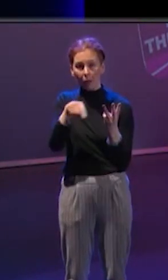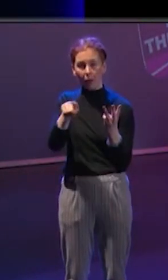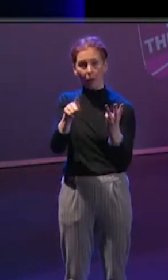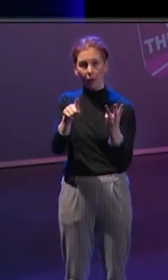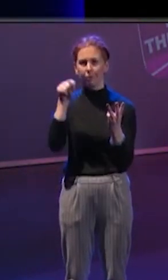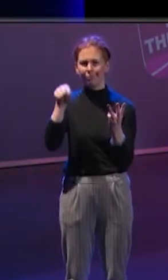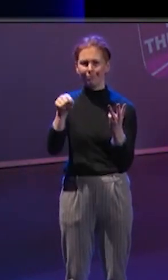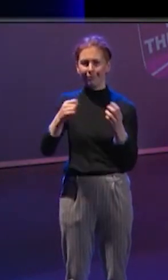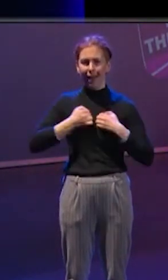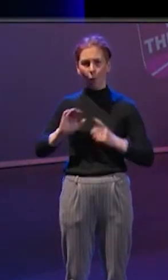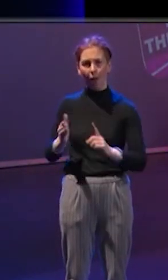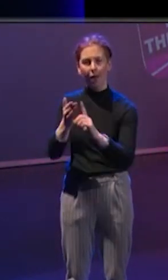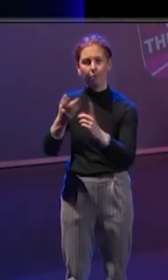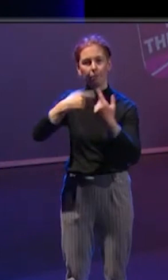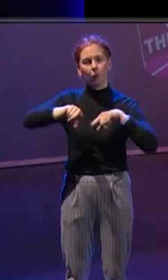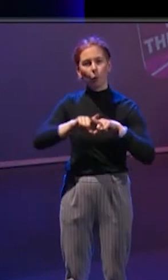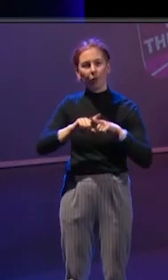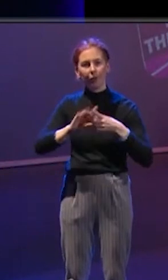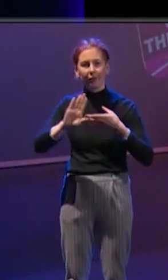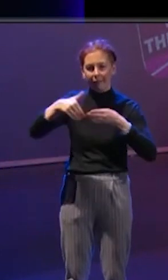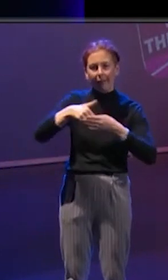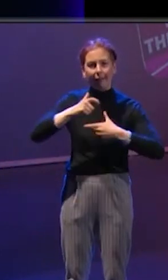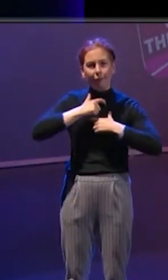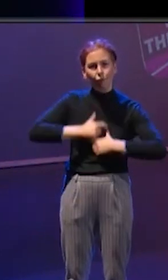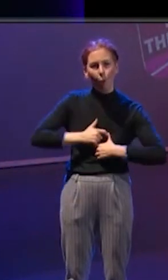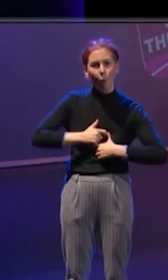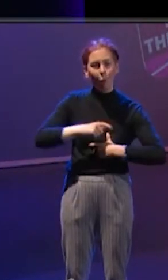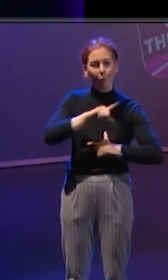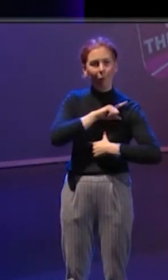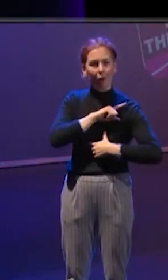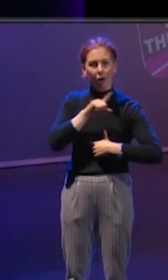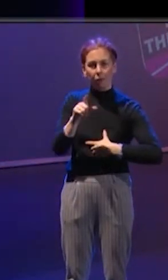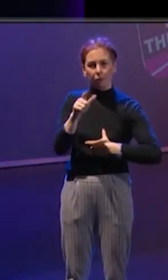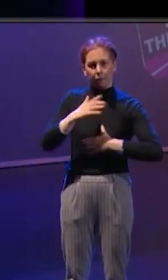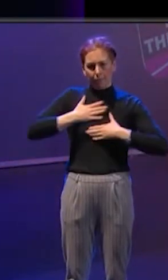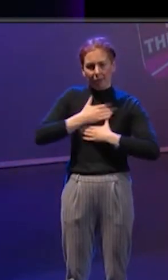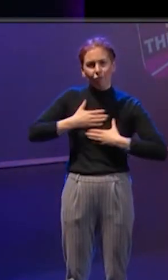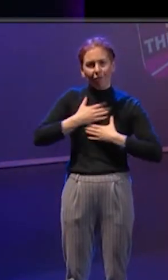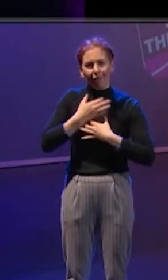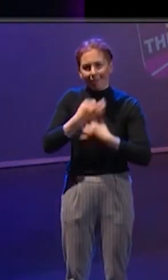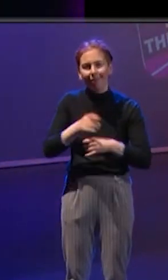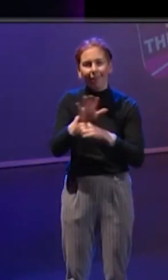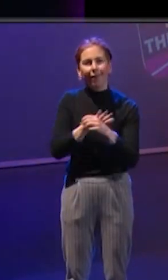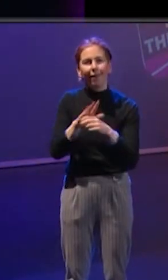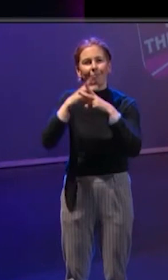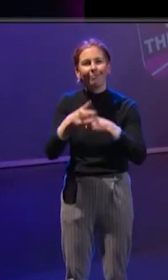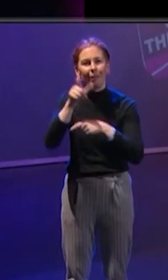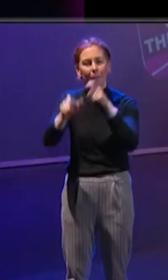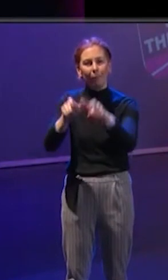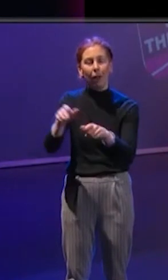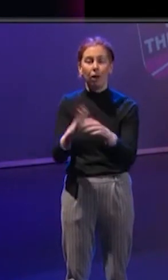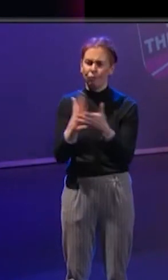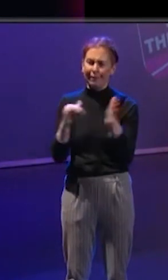we're passionate about it. Everyone in the arts does it because they're passionate about it, and it is difficult to kind of say no, or to